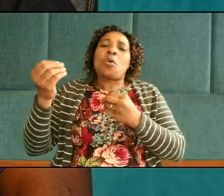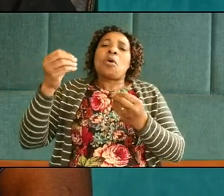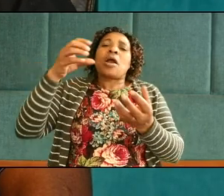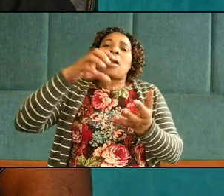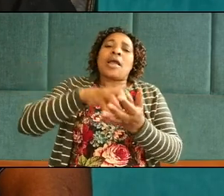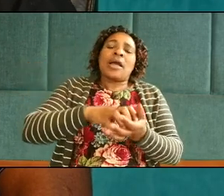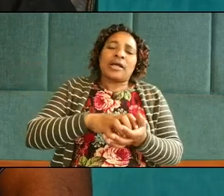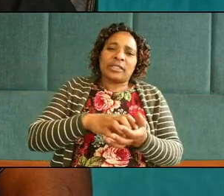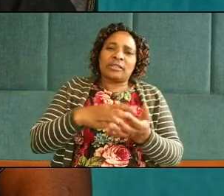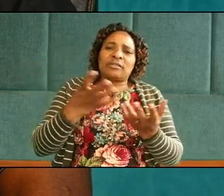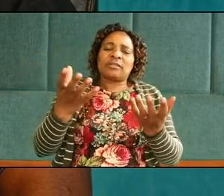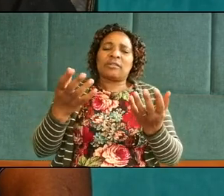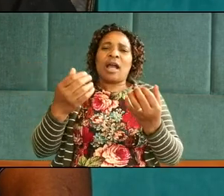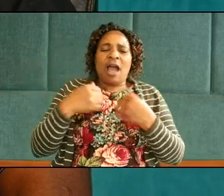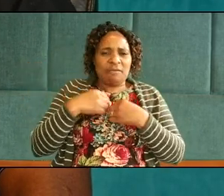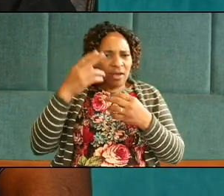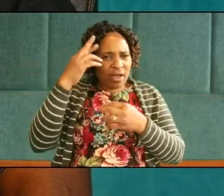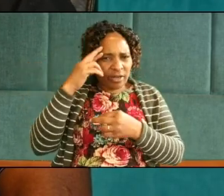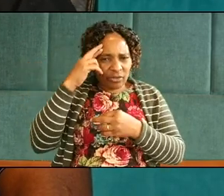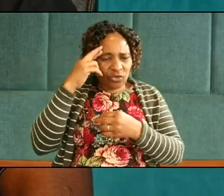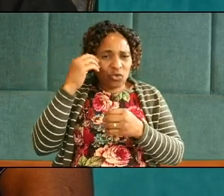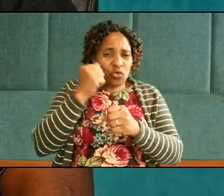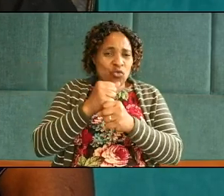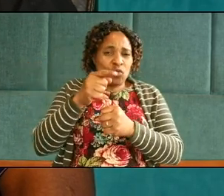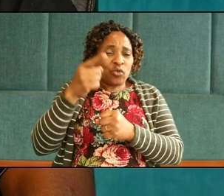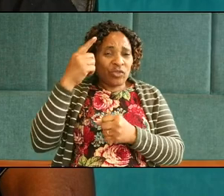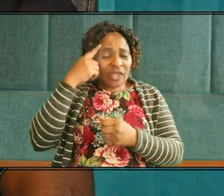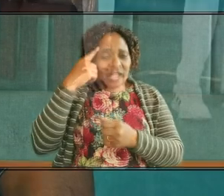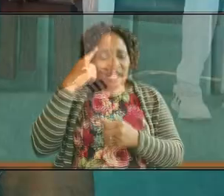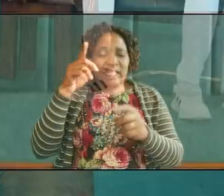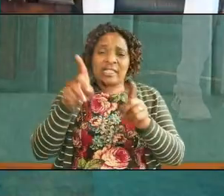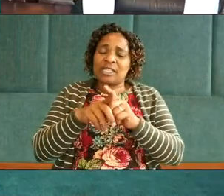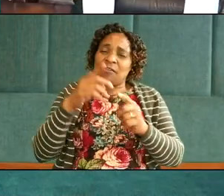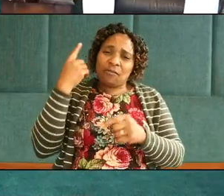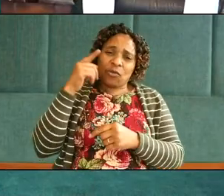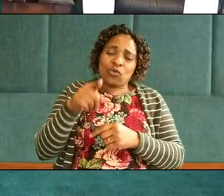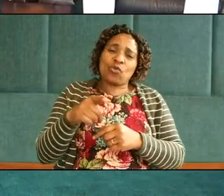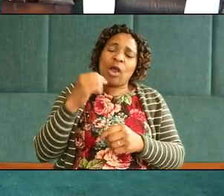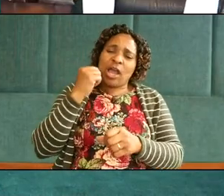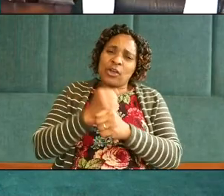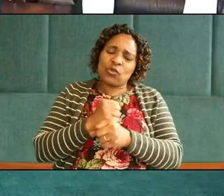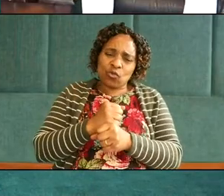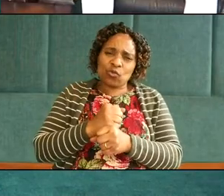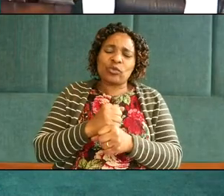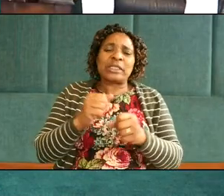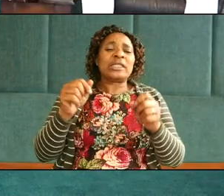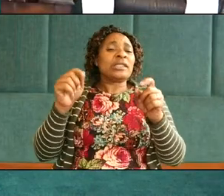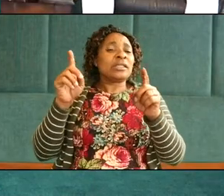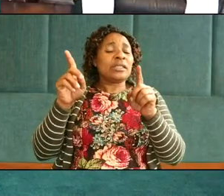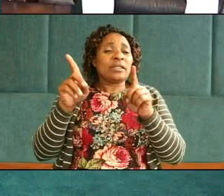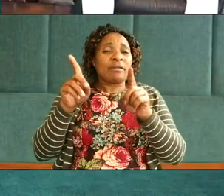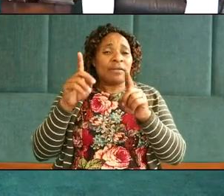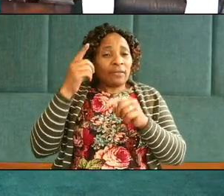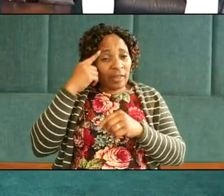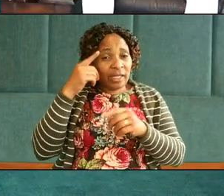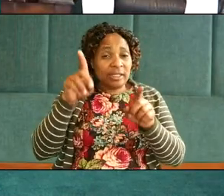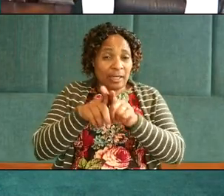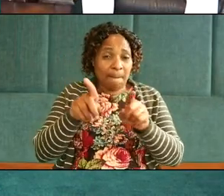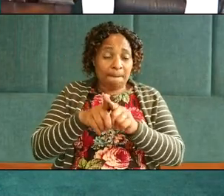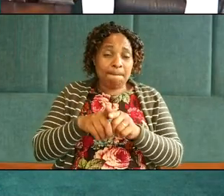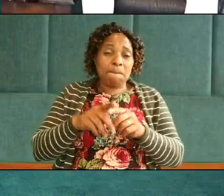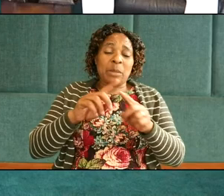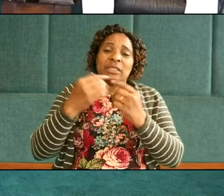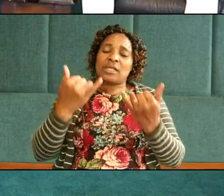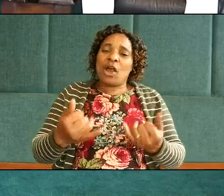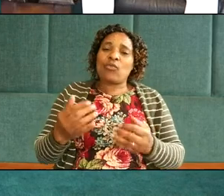or keeping it for whatever reason. I'm not sure. Do you think it's the same for you? Yeah, no, I do think. You see, what's actually being told in the